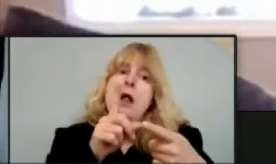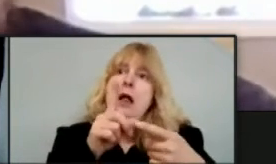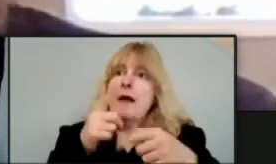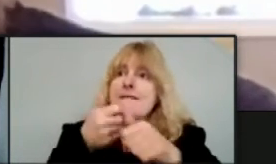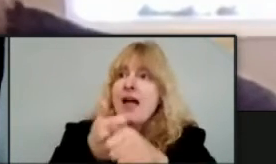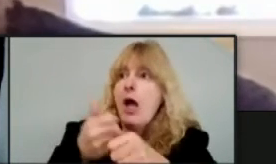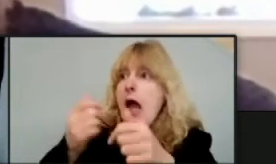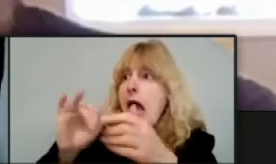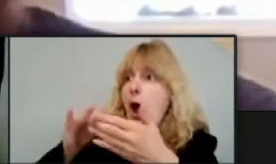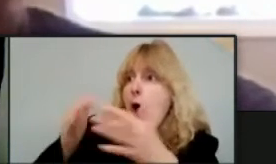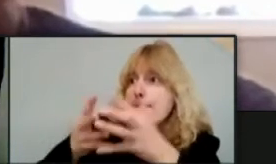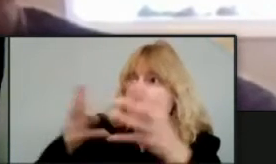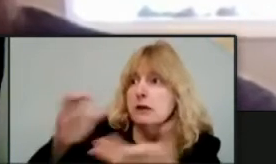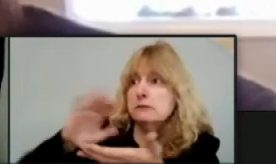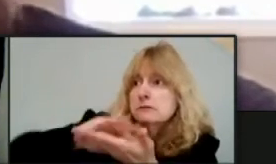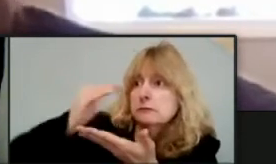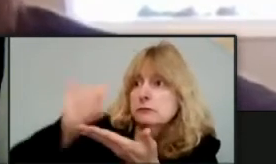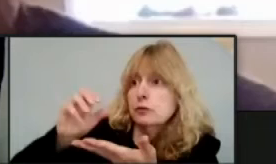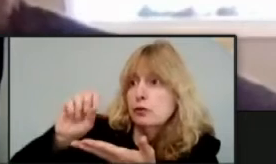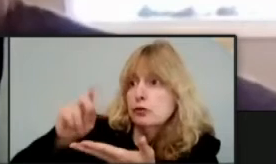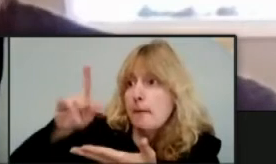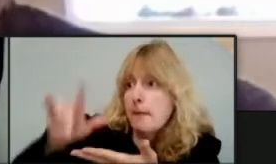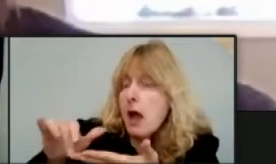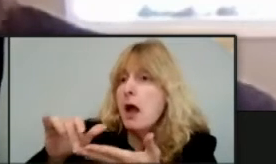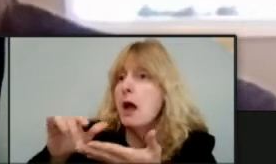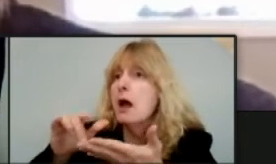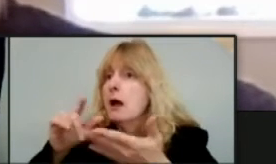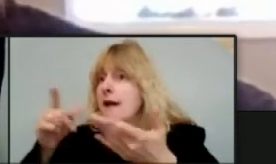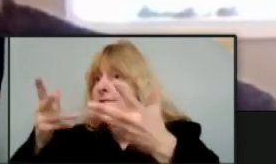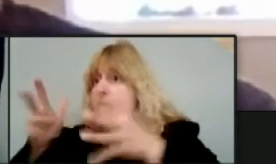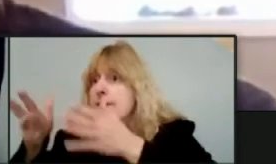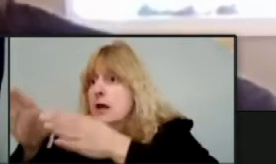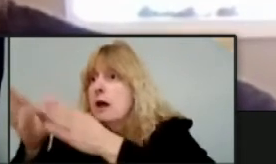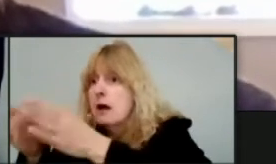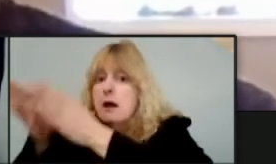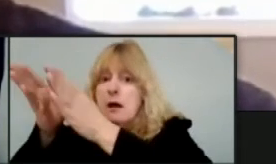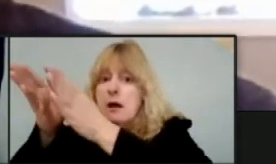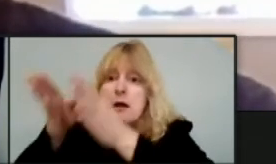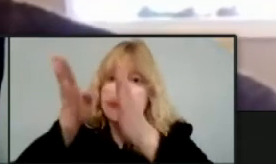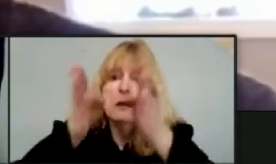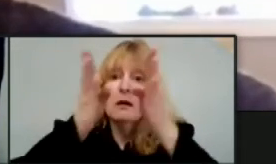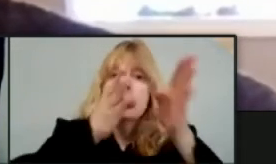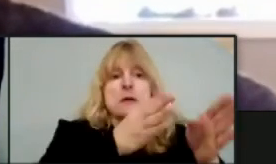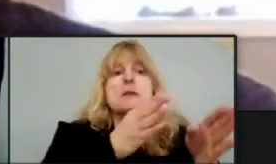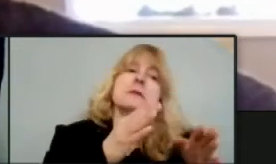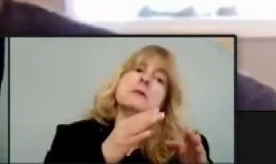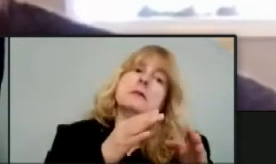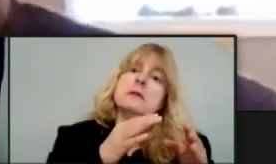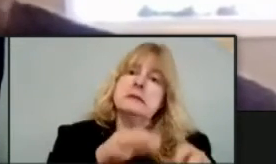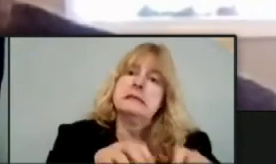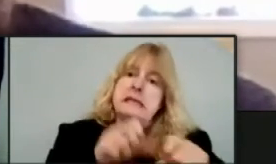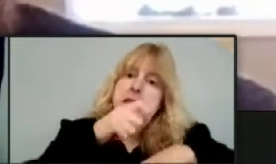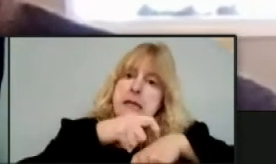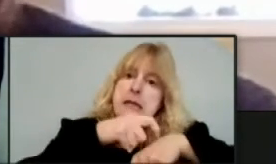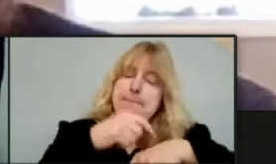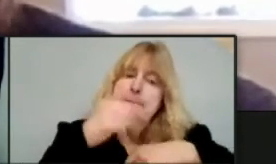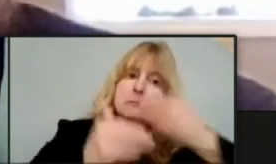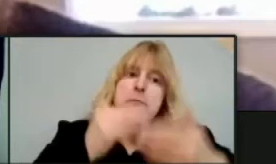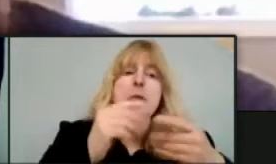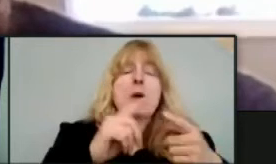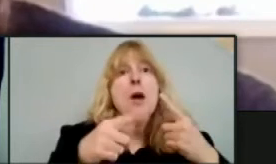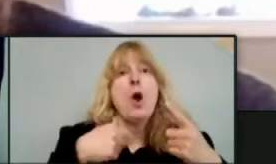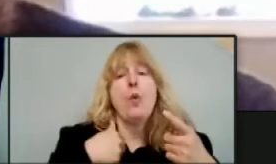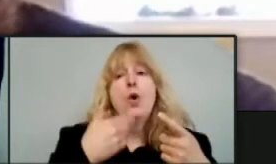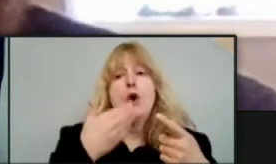access. The other thing that we're trying to accomplish to make it local, though, I will say, is that we're able to engage the